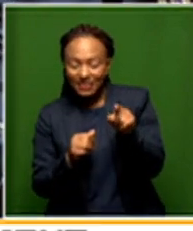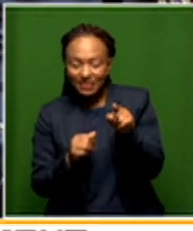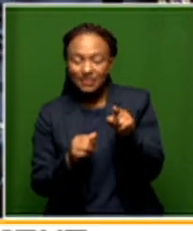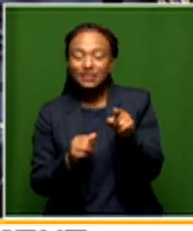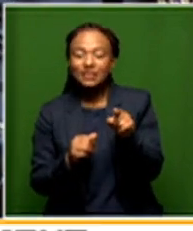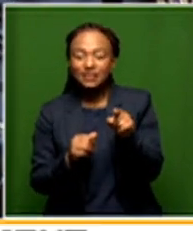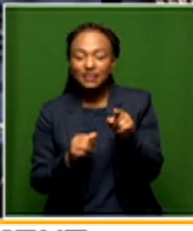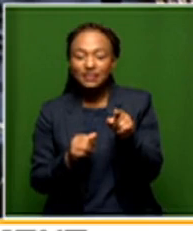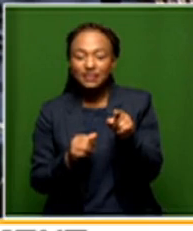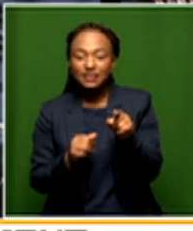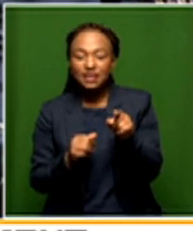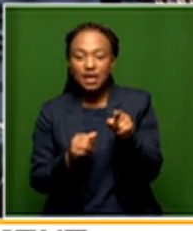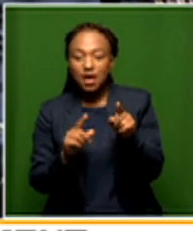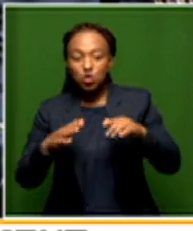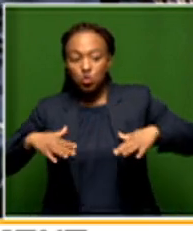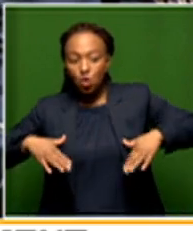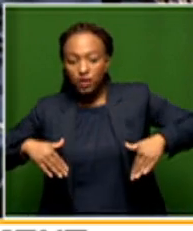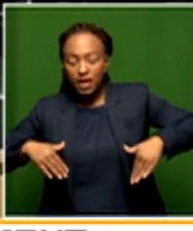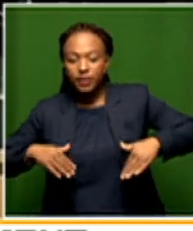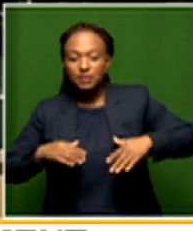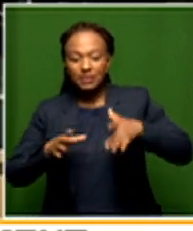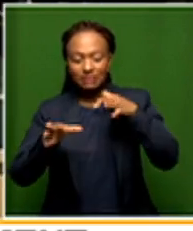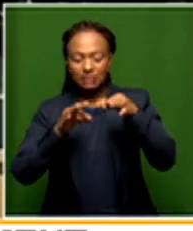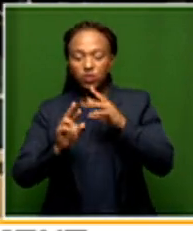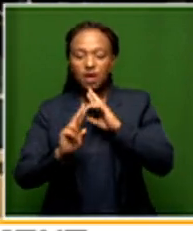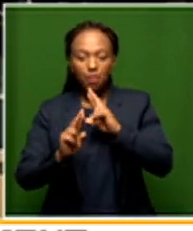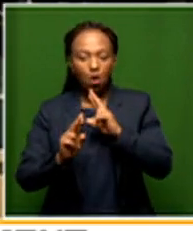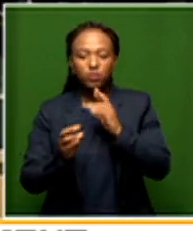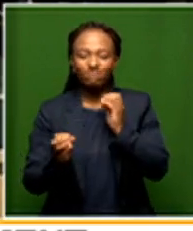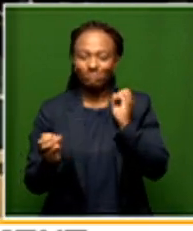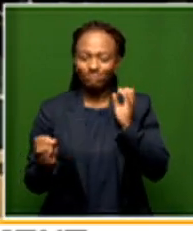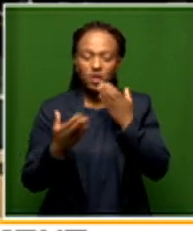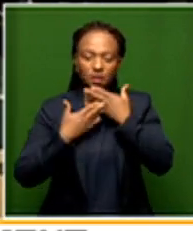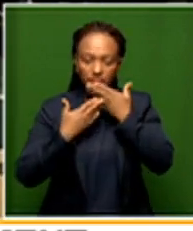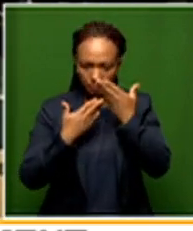is simply not dealt with in this report. One would think that if